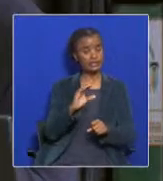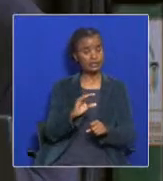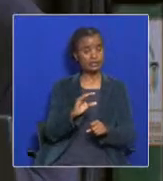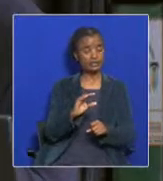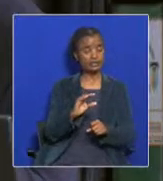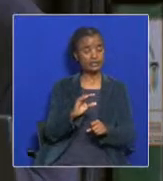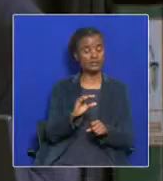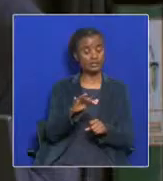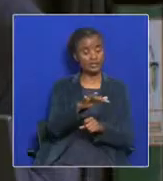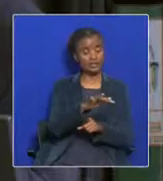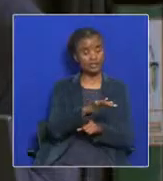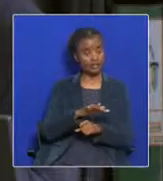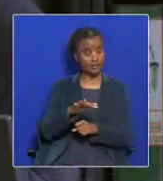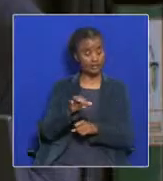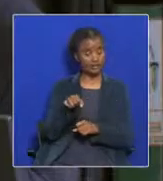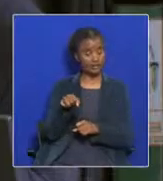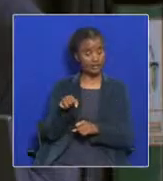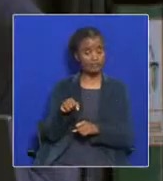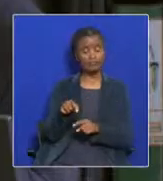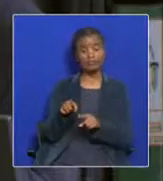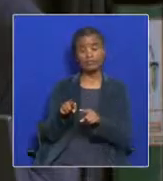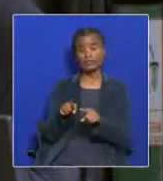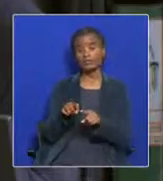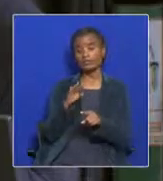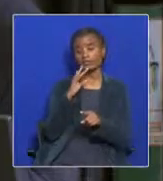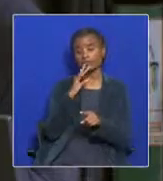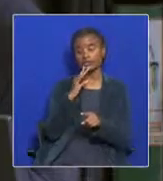Surely this was not an isolated incident.